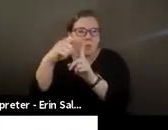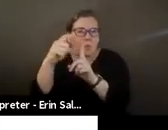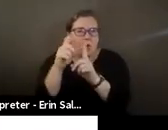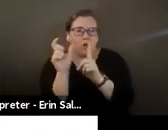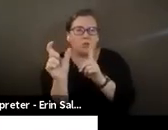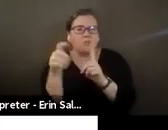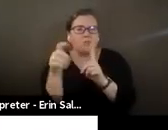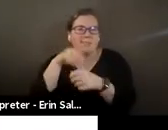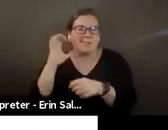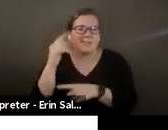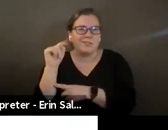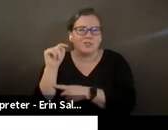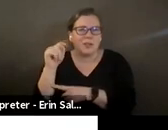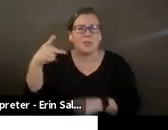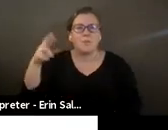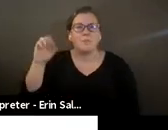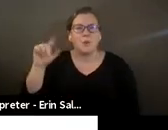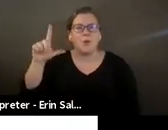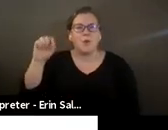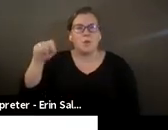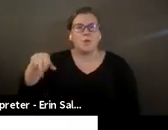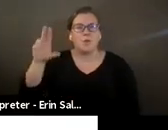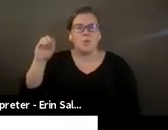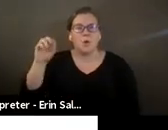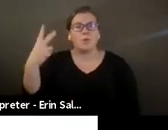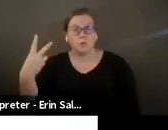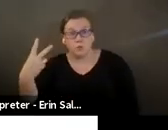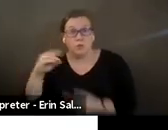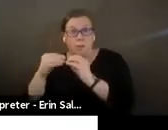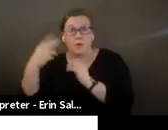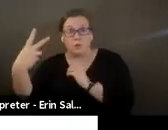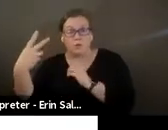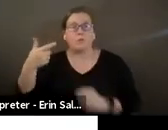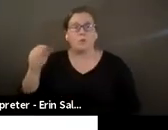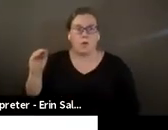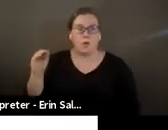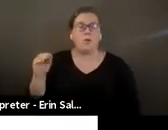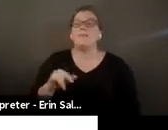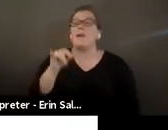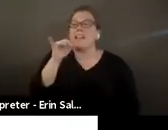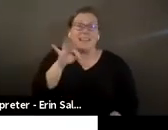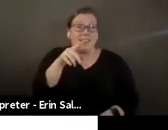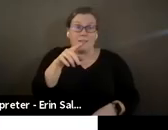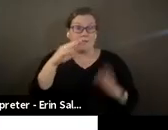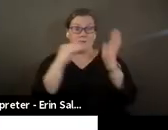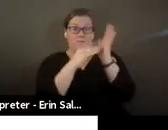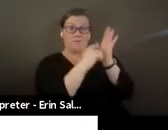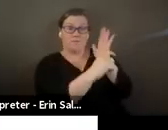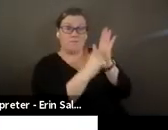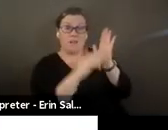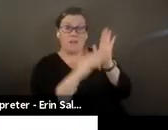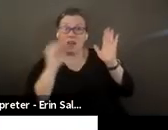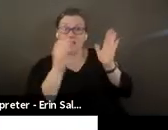But we put that on the device for an AAC app if there is nothing requested.